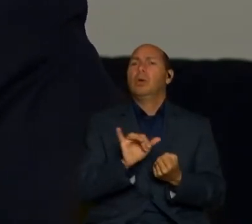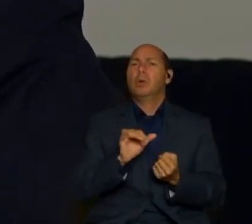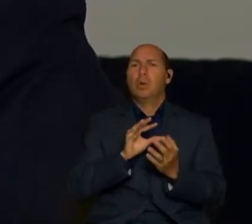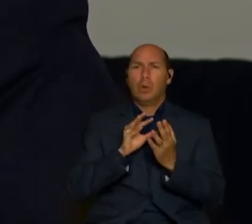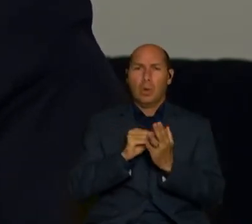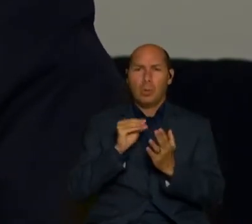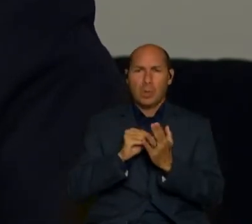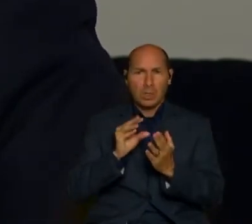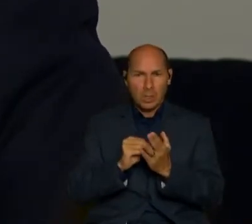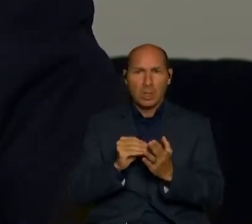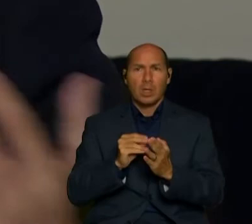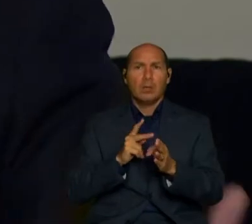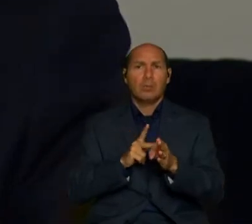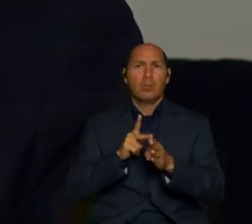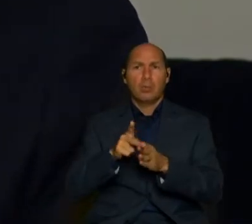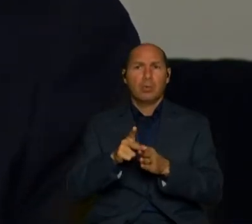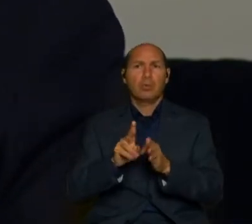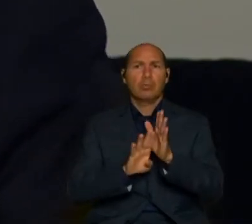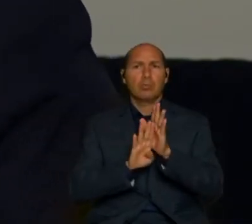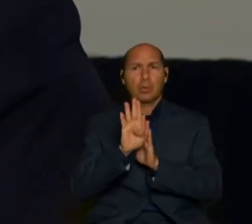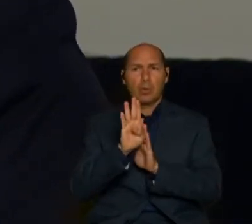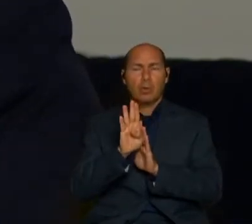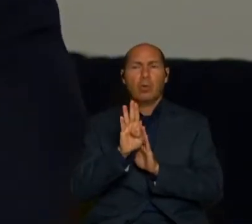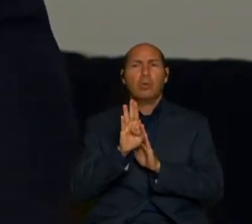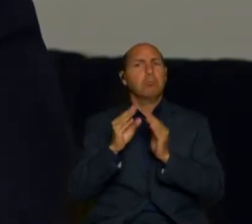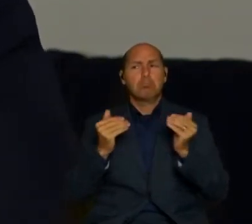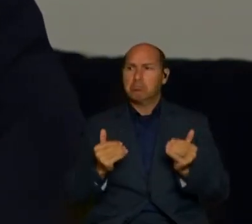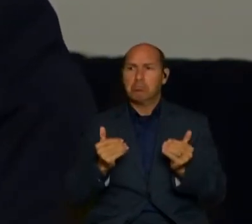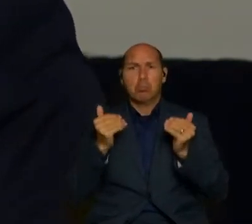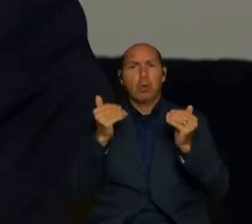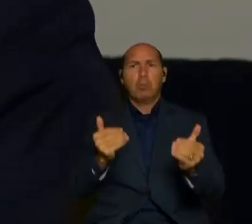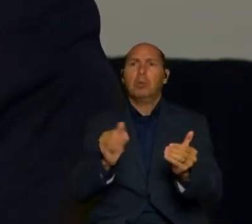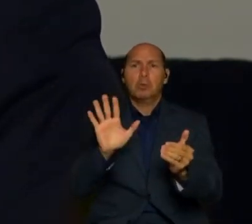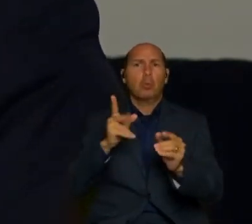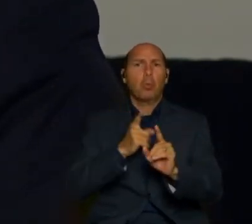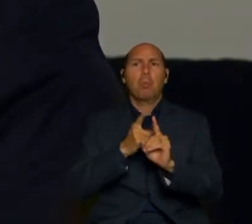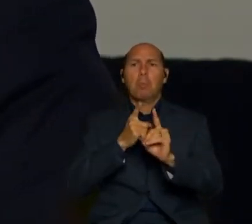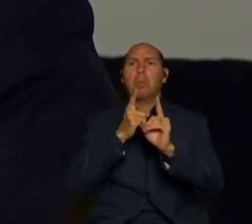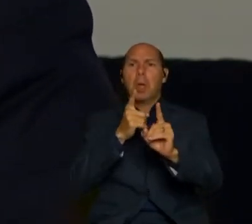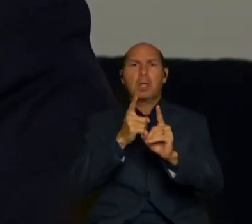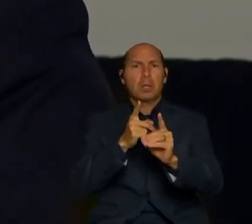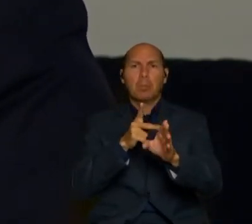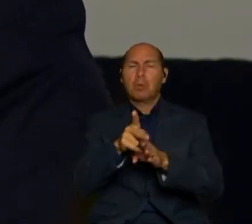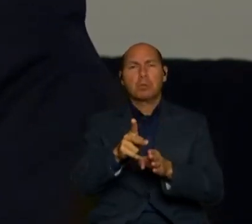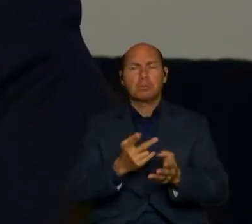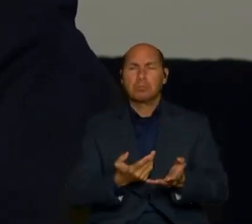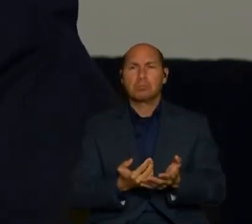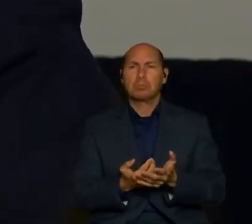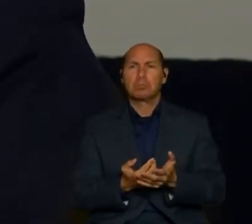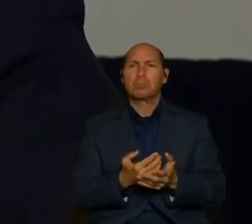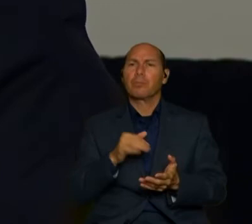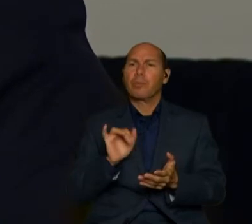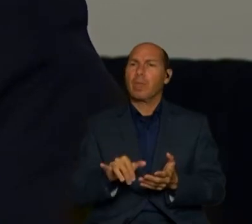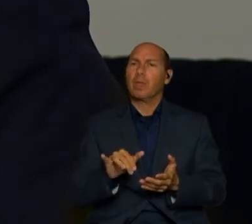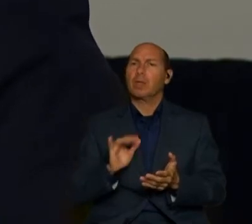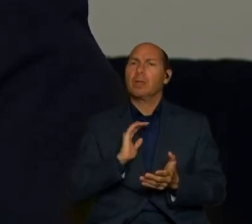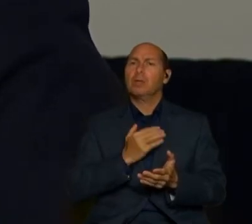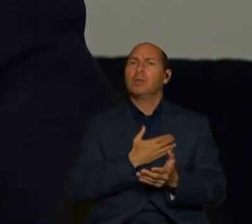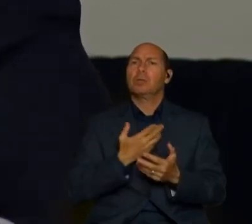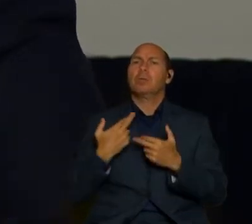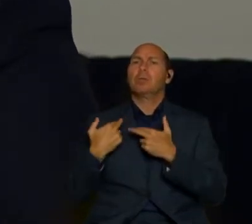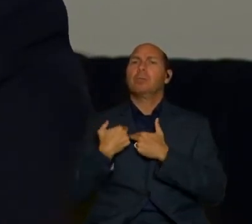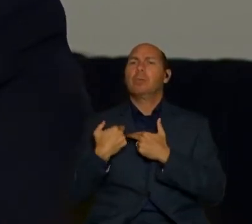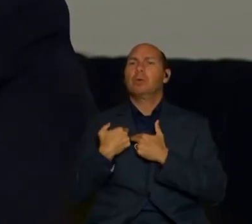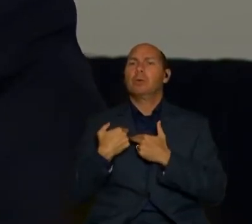grow professionally and move forward to in your career. So I think it's part of the responsibility